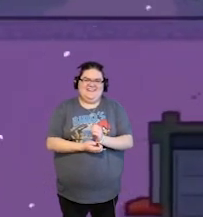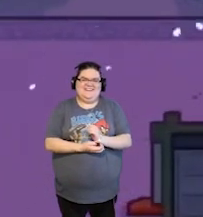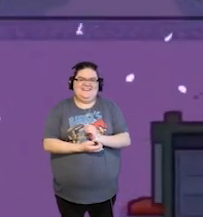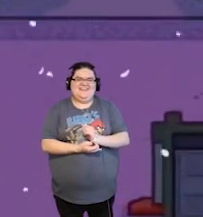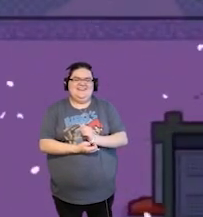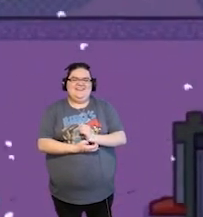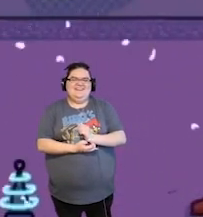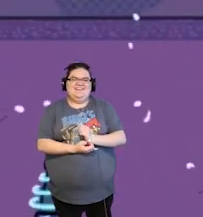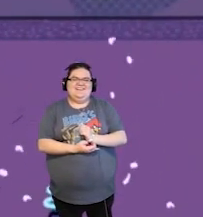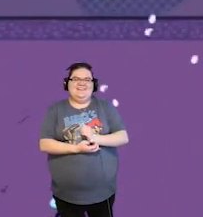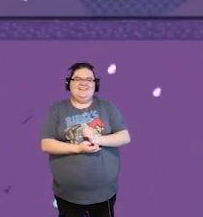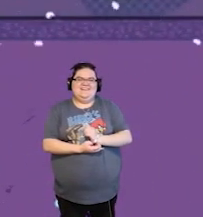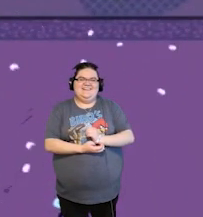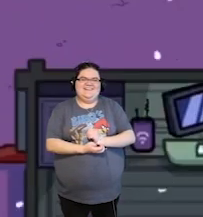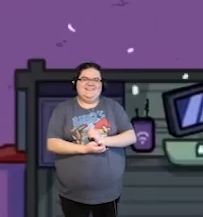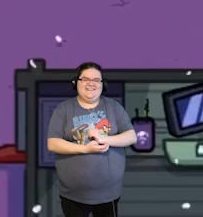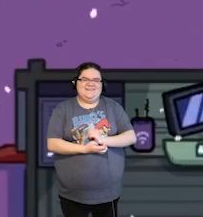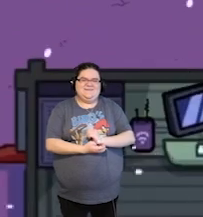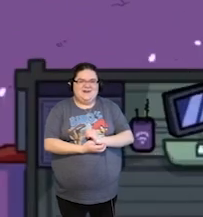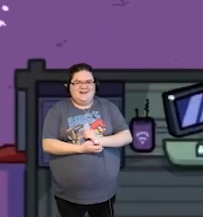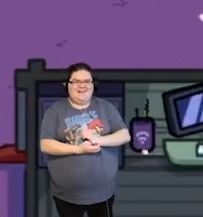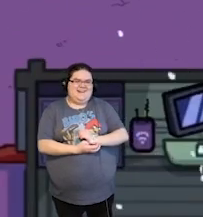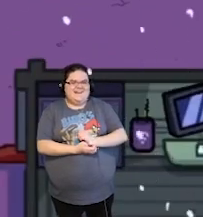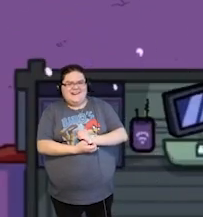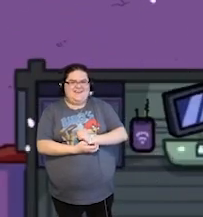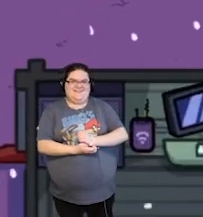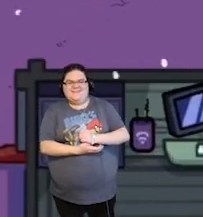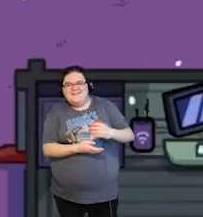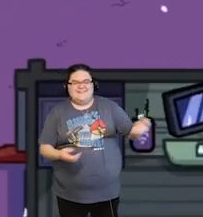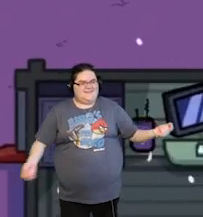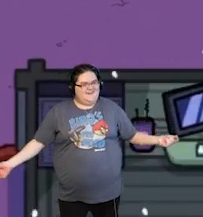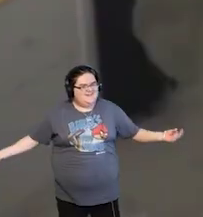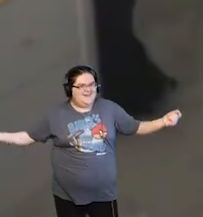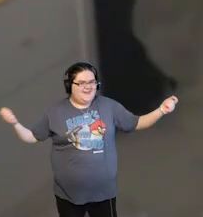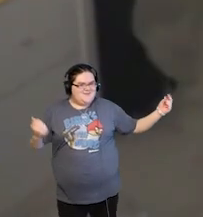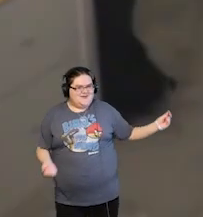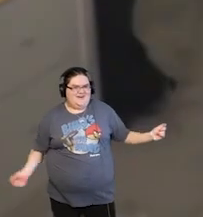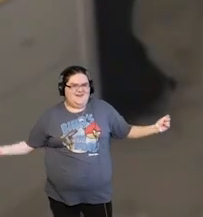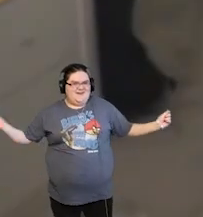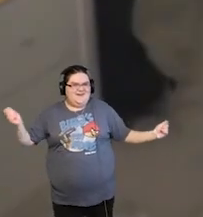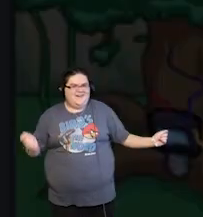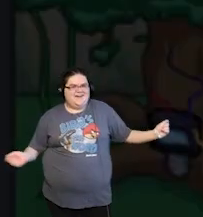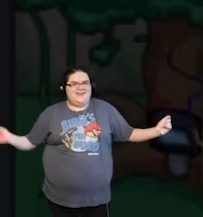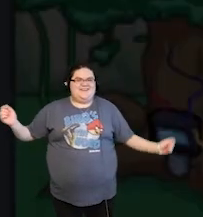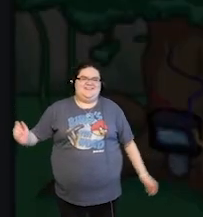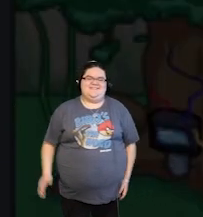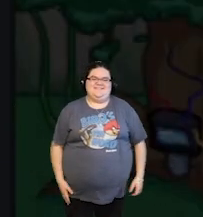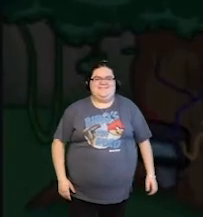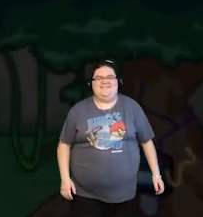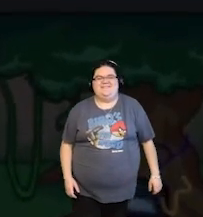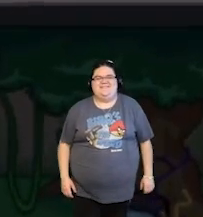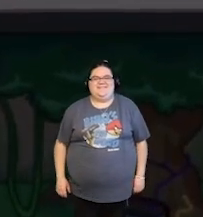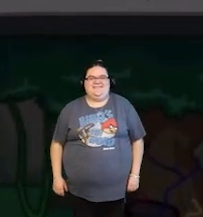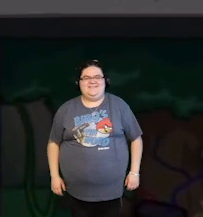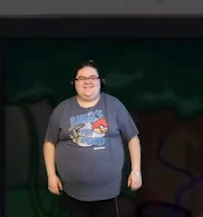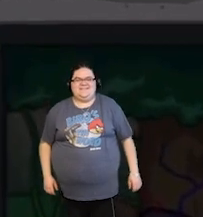Who's he gonna kill? What the fuck is going on? This is an interesting party. Round. Party.